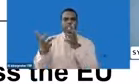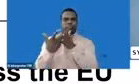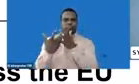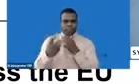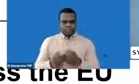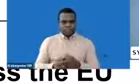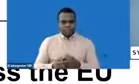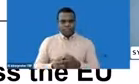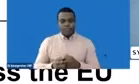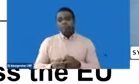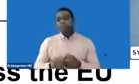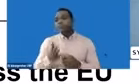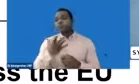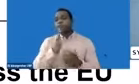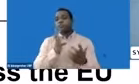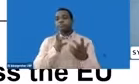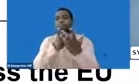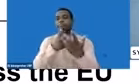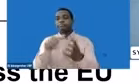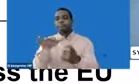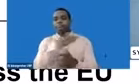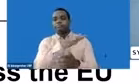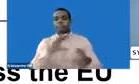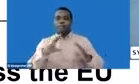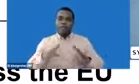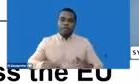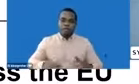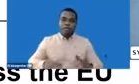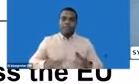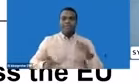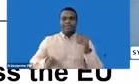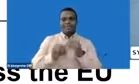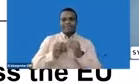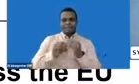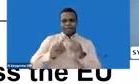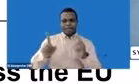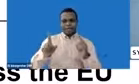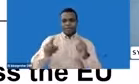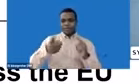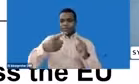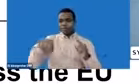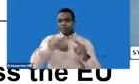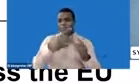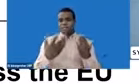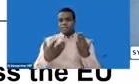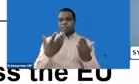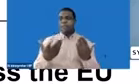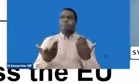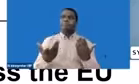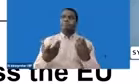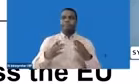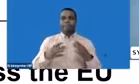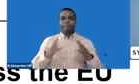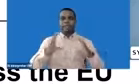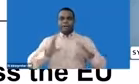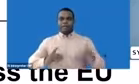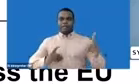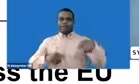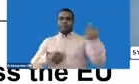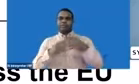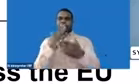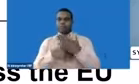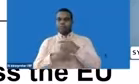ICT, and also for end users who don't have a frequent usage of this information and